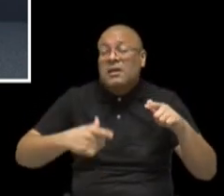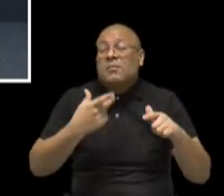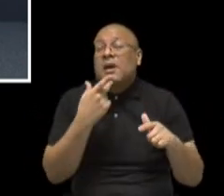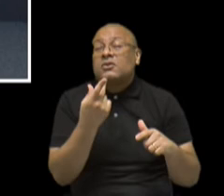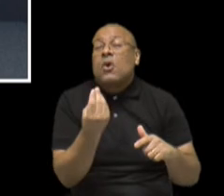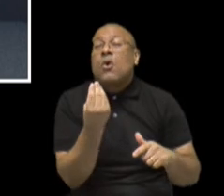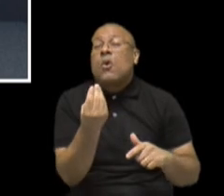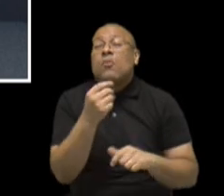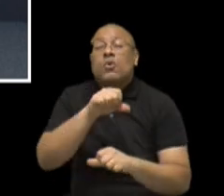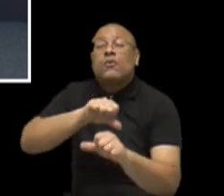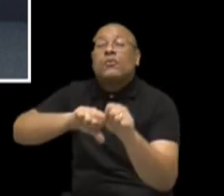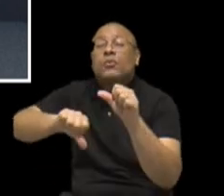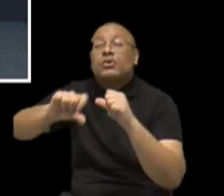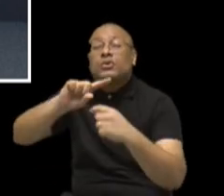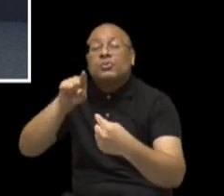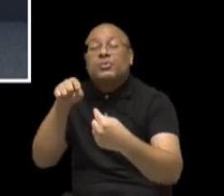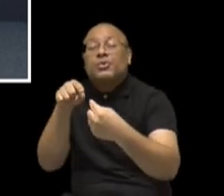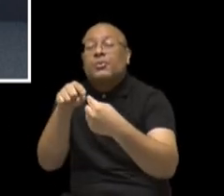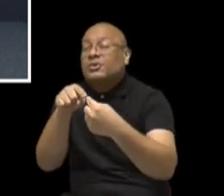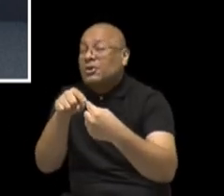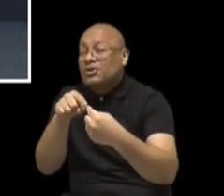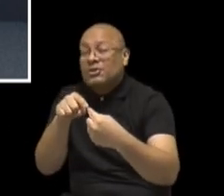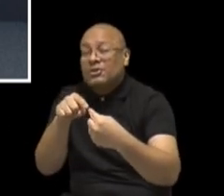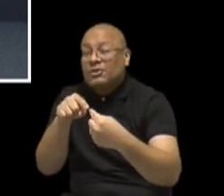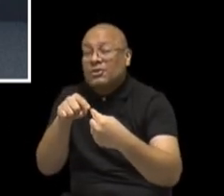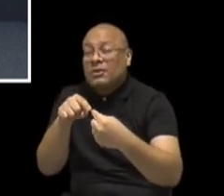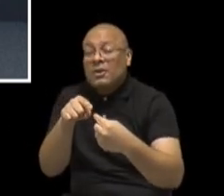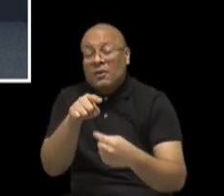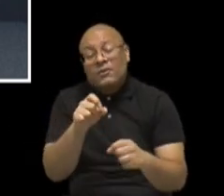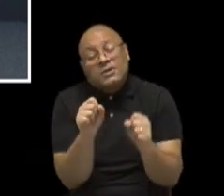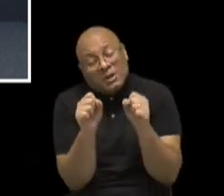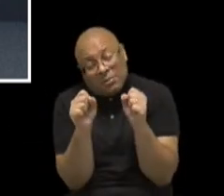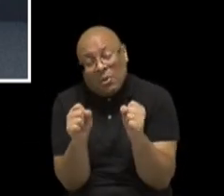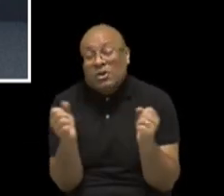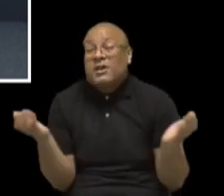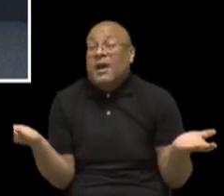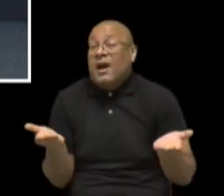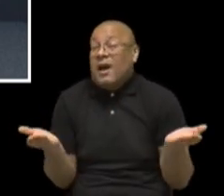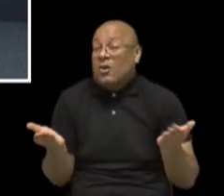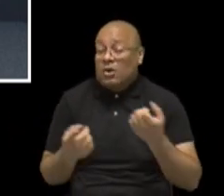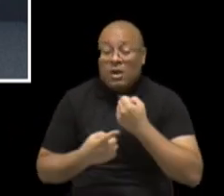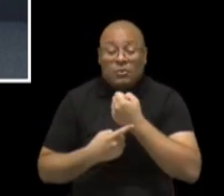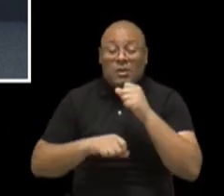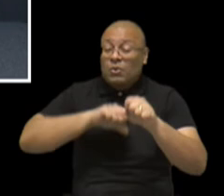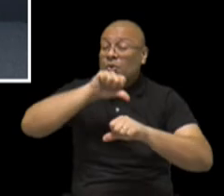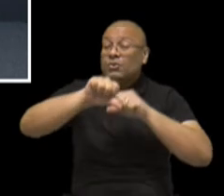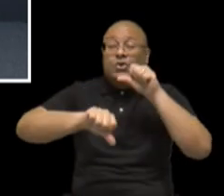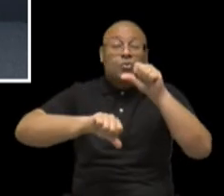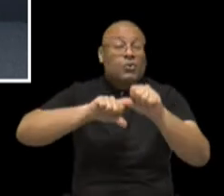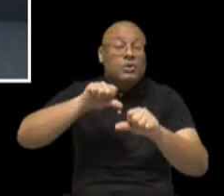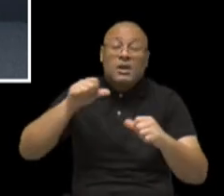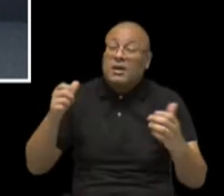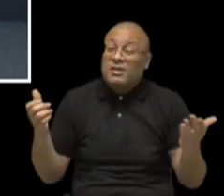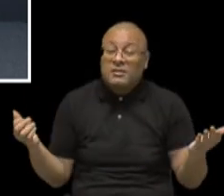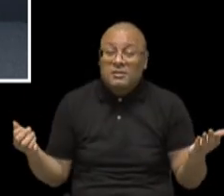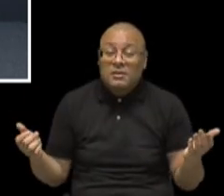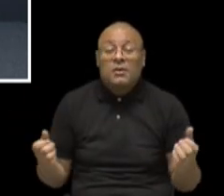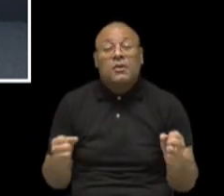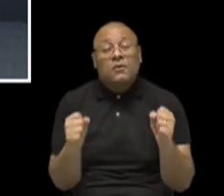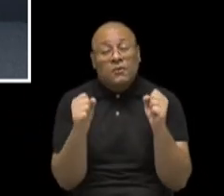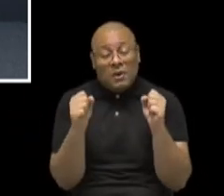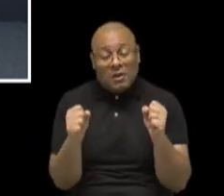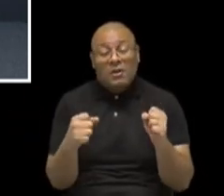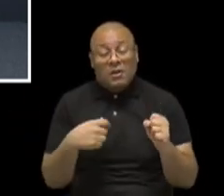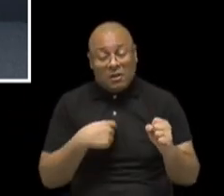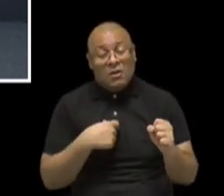but we would just let go because we could. Now it's the time to change it. So there will be a big change, you